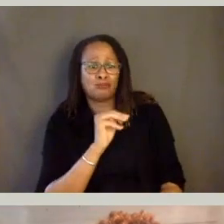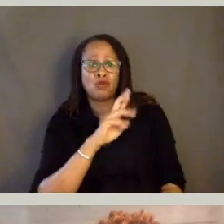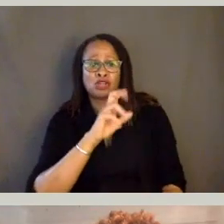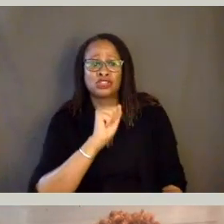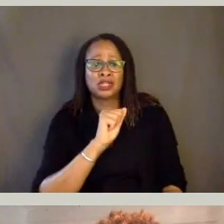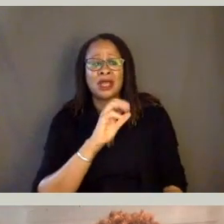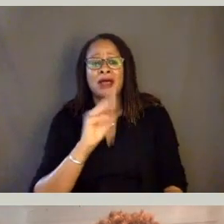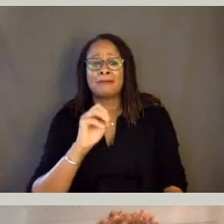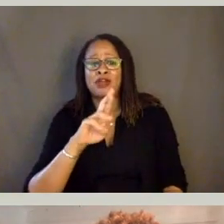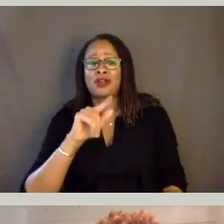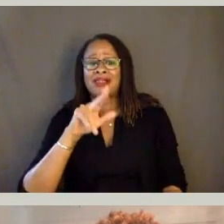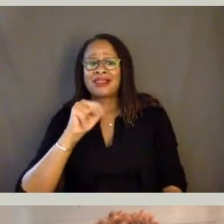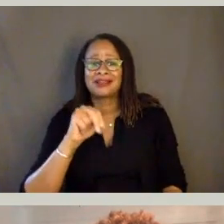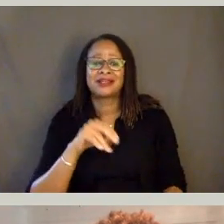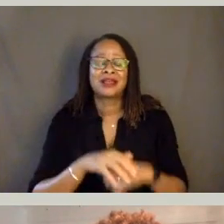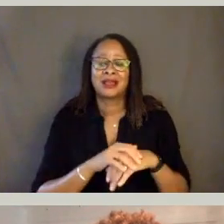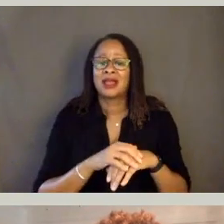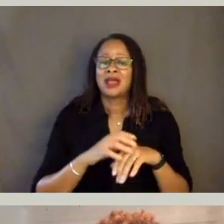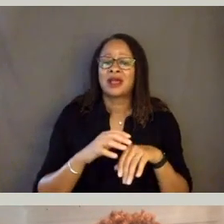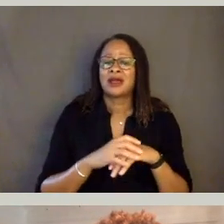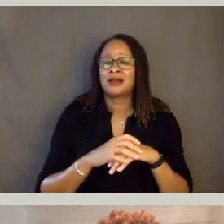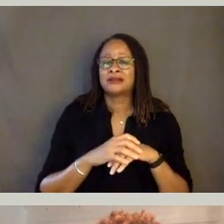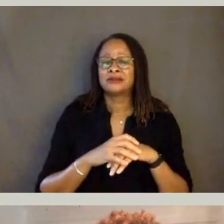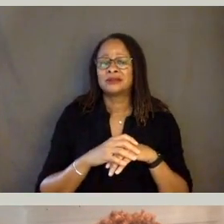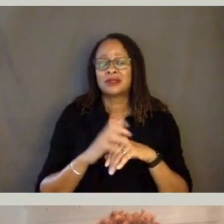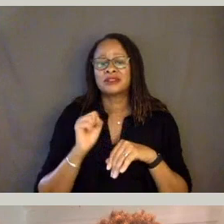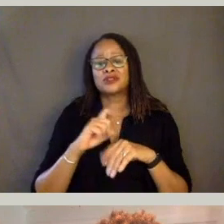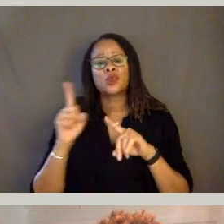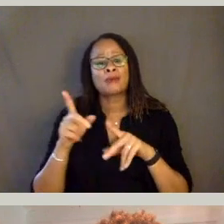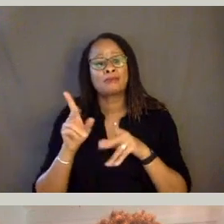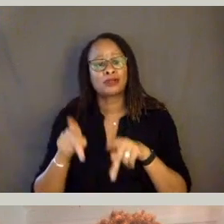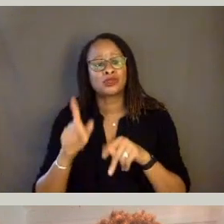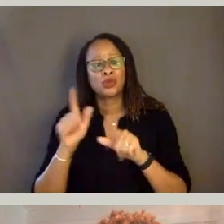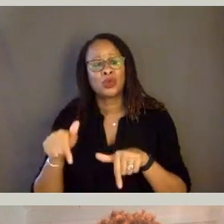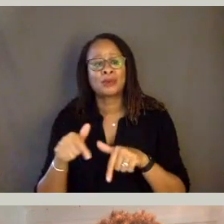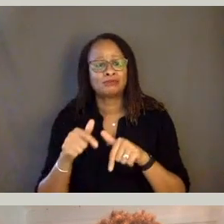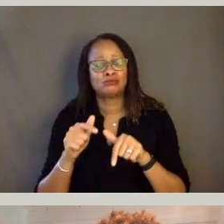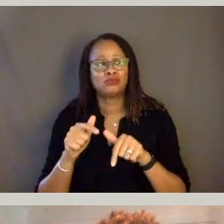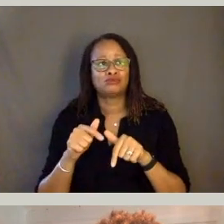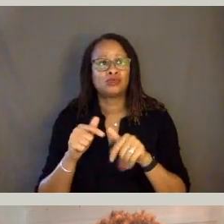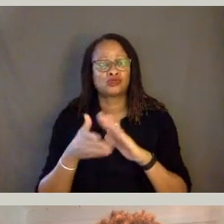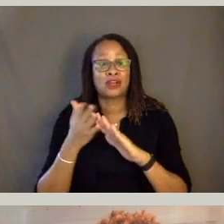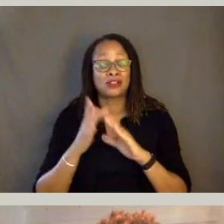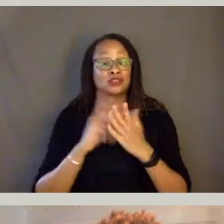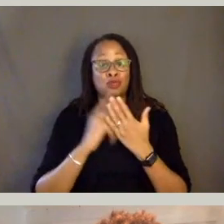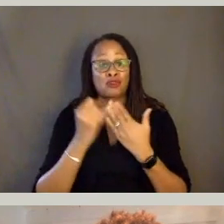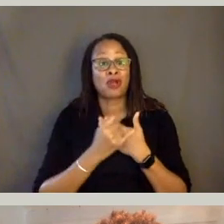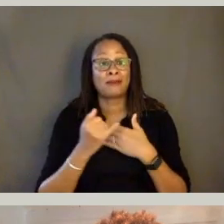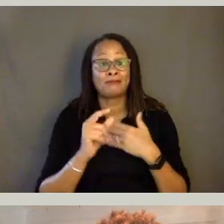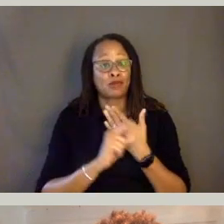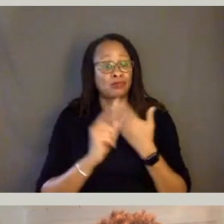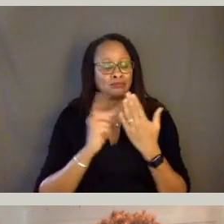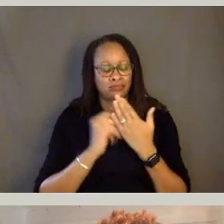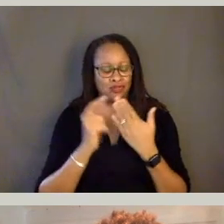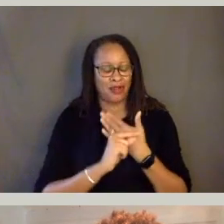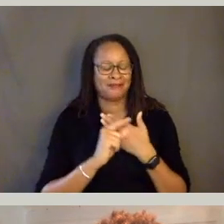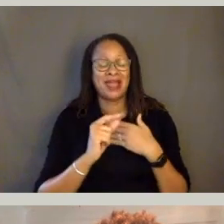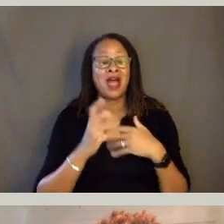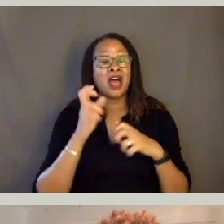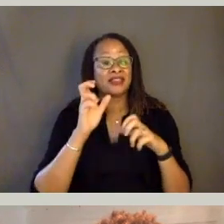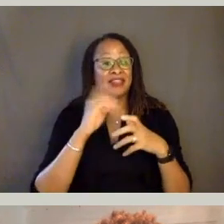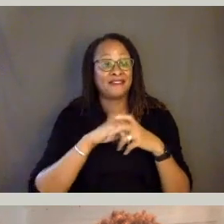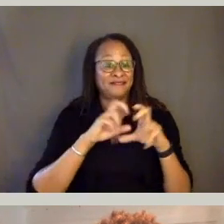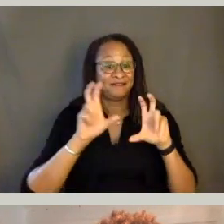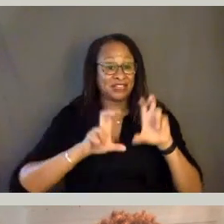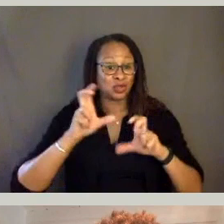actually a film that went through Catalyst that Caroline Labresca put through when she was running this program called The Fight. And for that, all of the investors were included by the